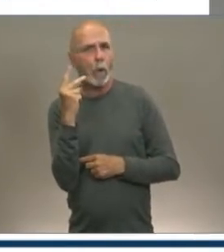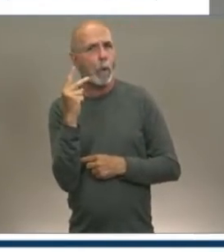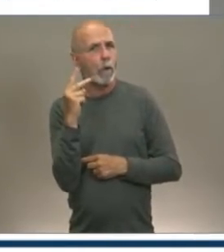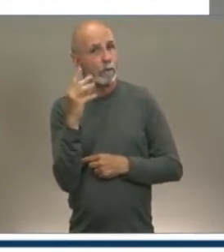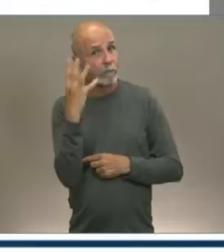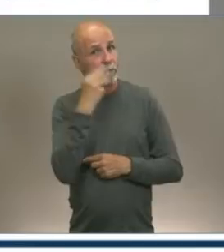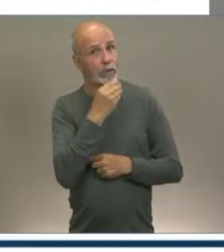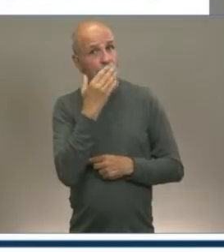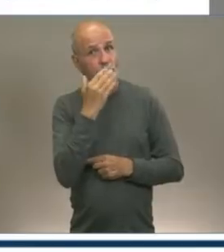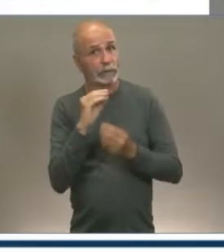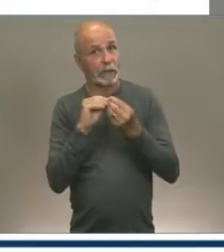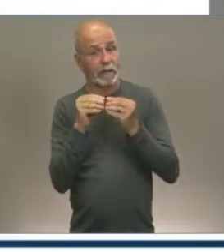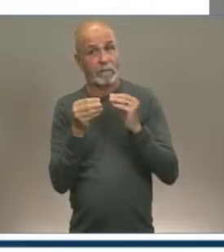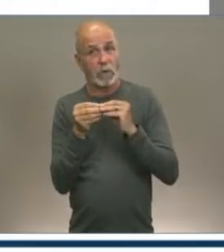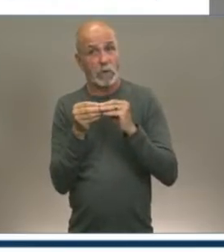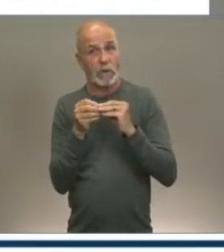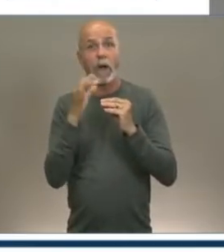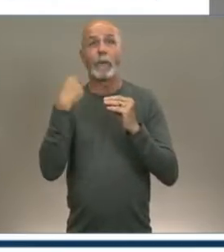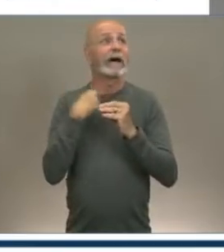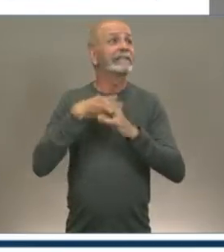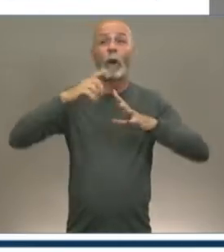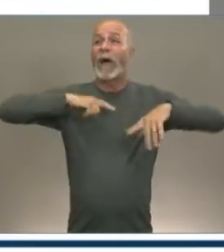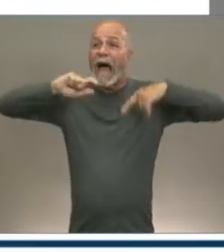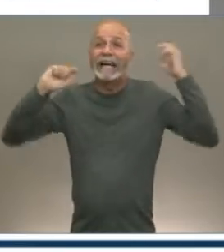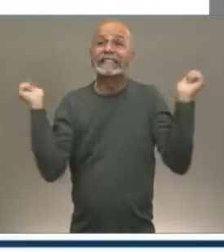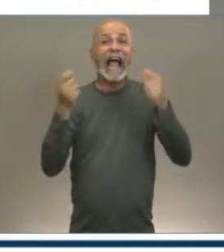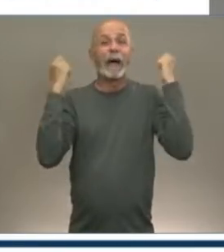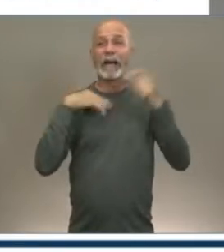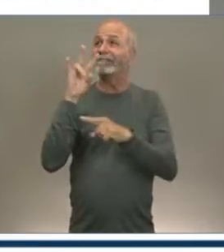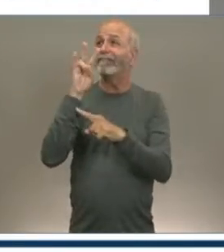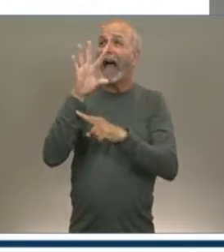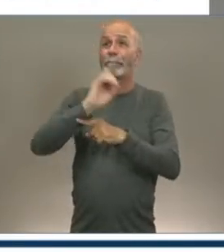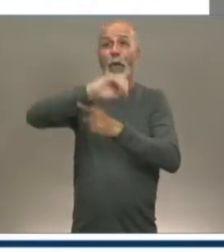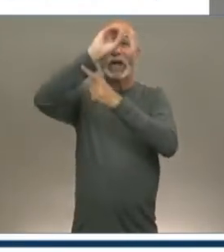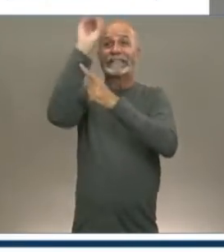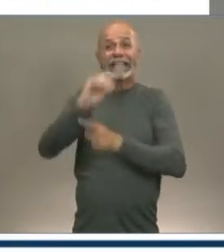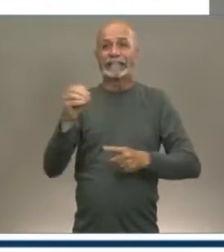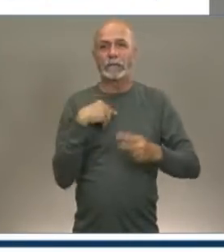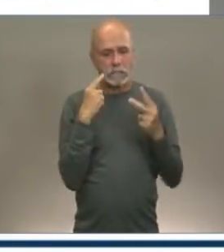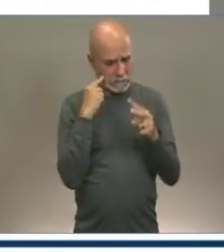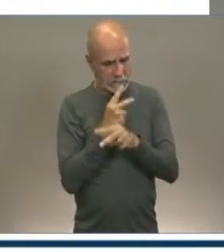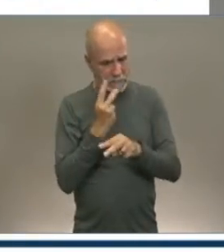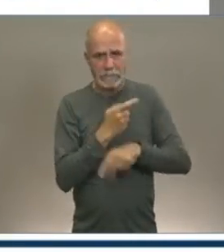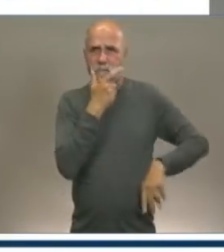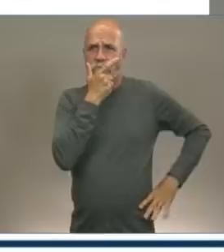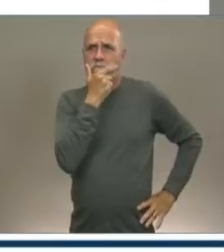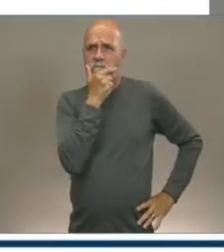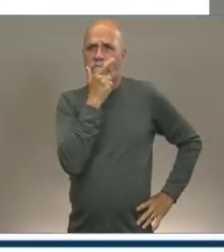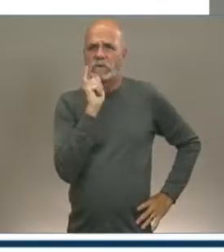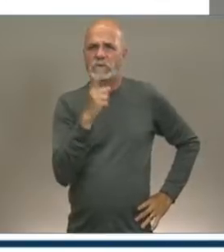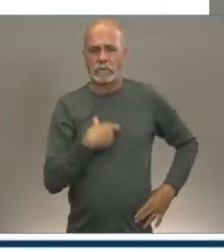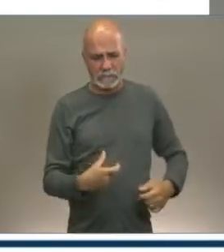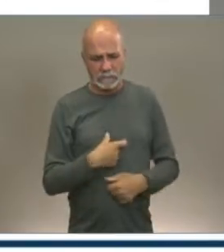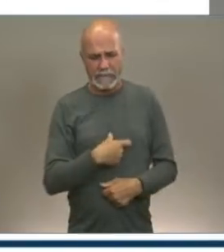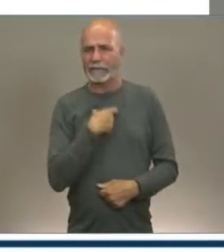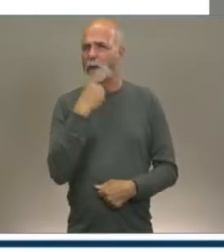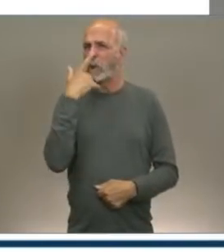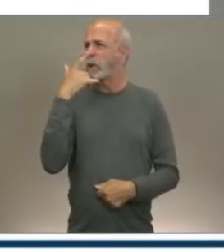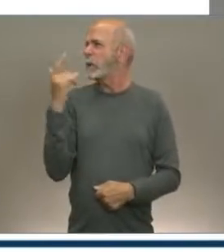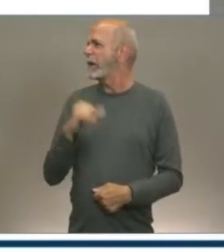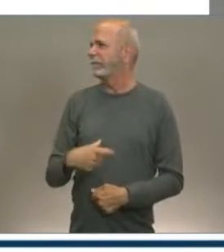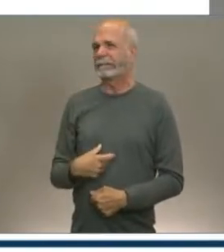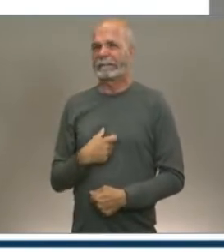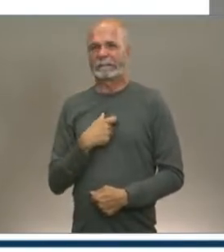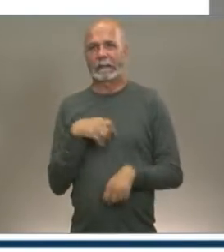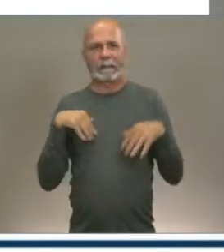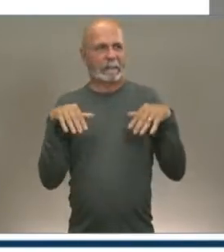wear when we celebrate hitting our minimum target of 75%. The majority of the vaccine we are receiving is delivered through our